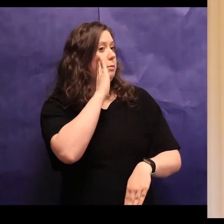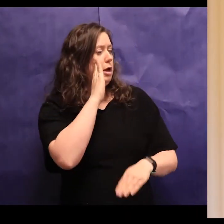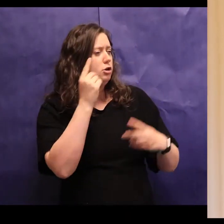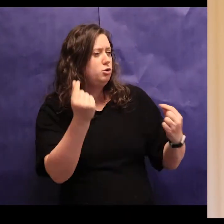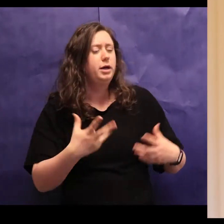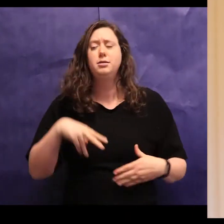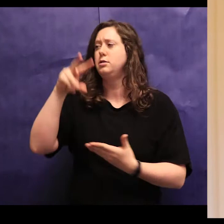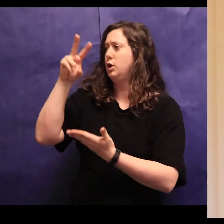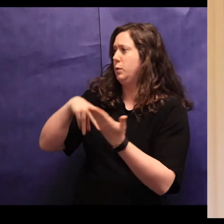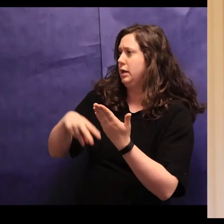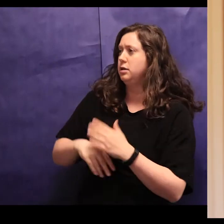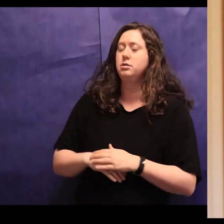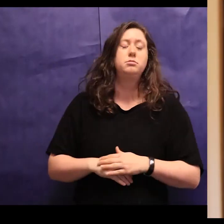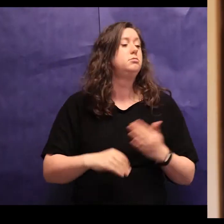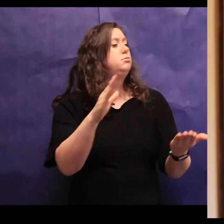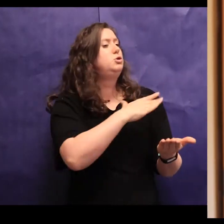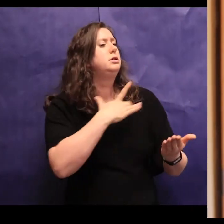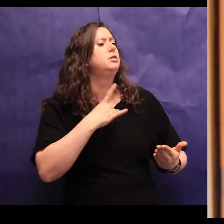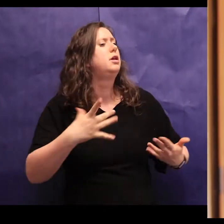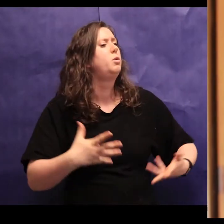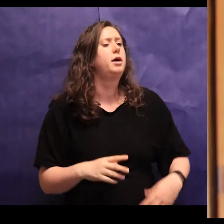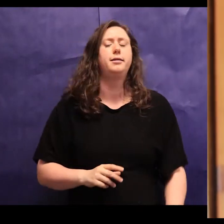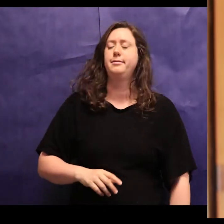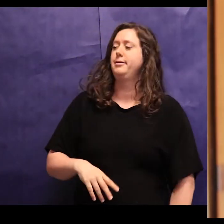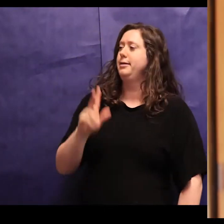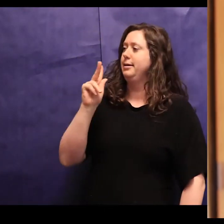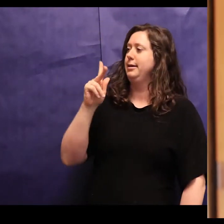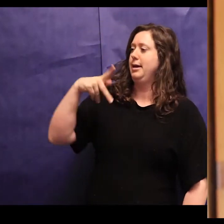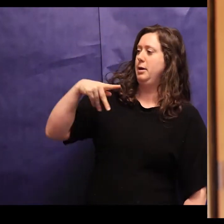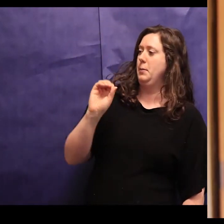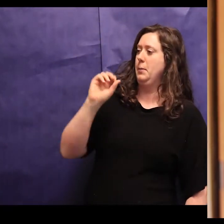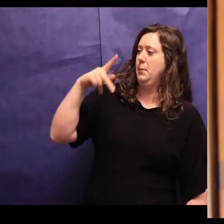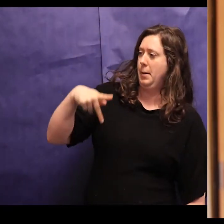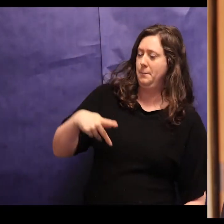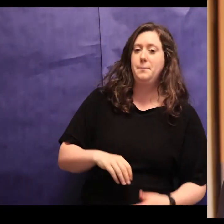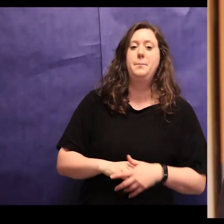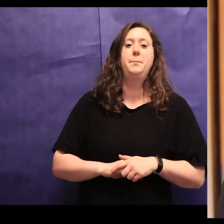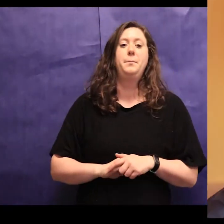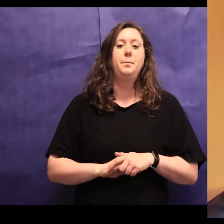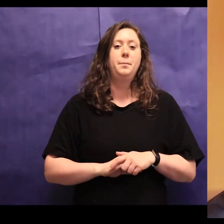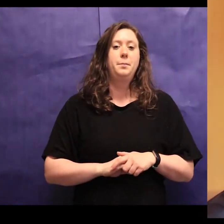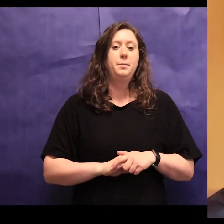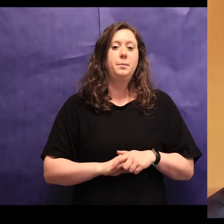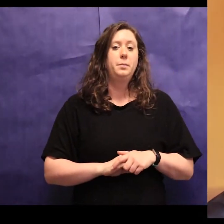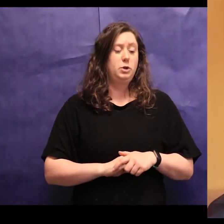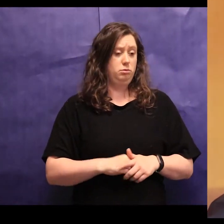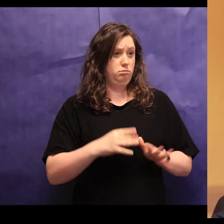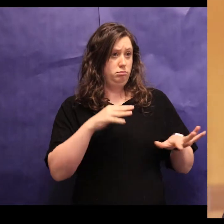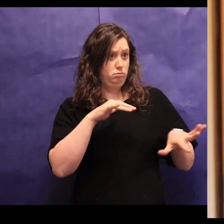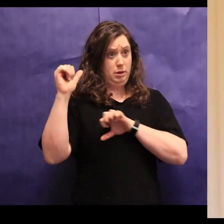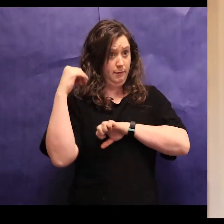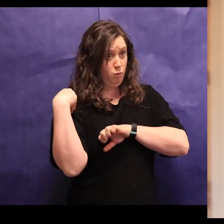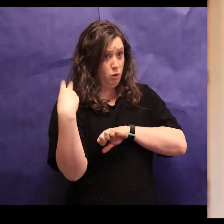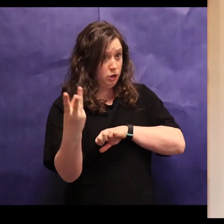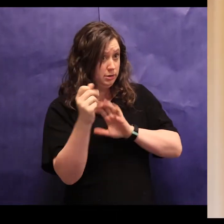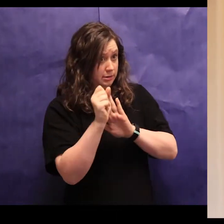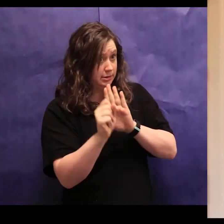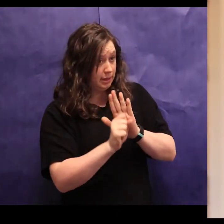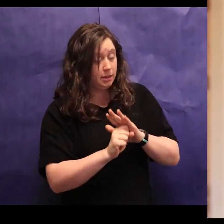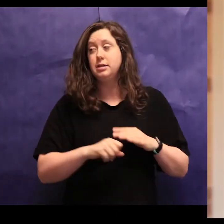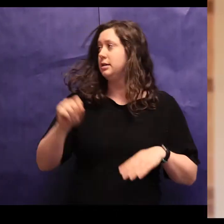I read. What kind of music do you listen to? K-pop. Have you traveled out of Washington?